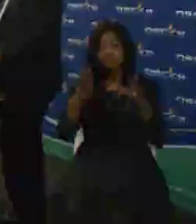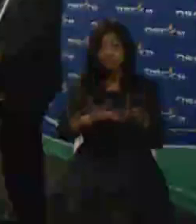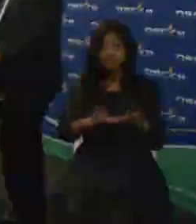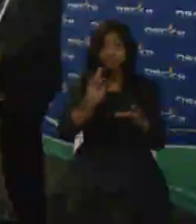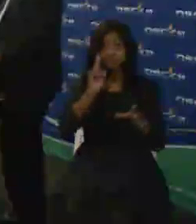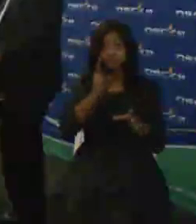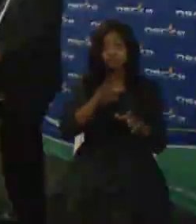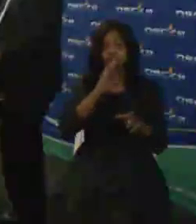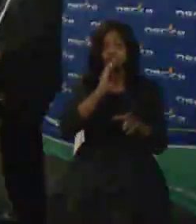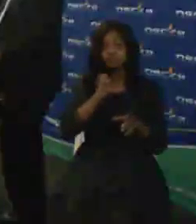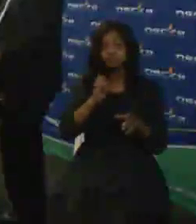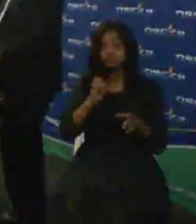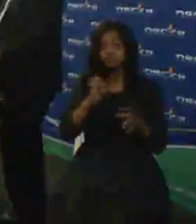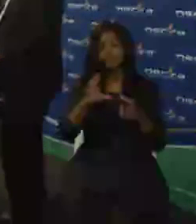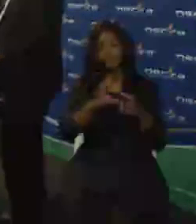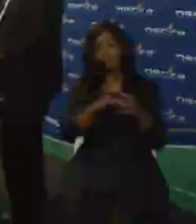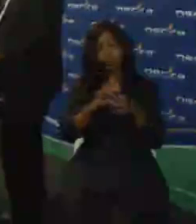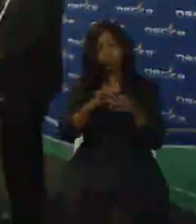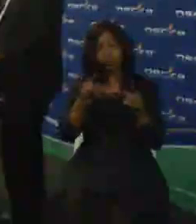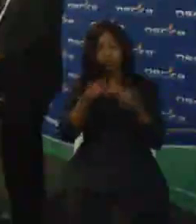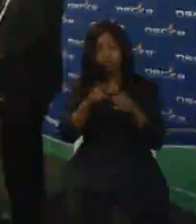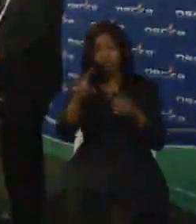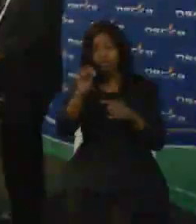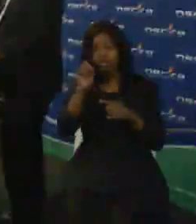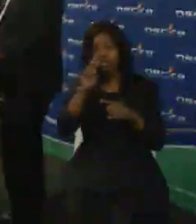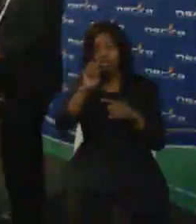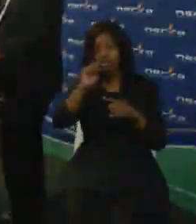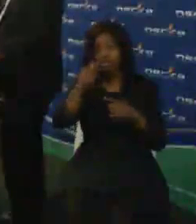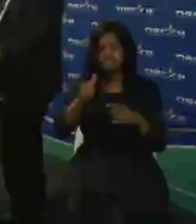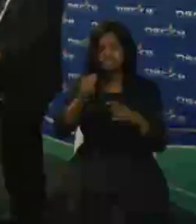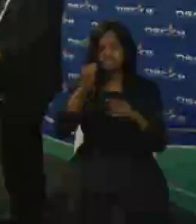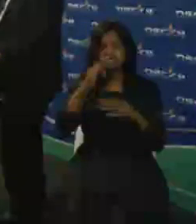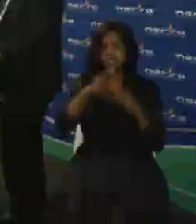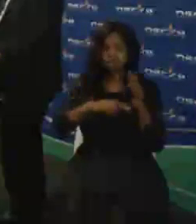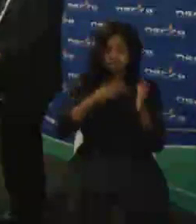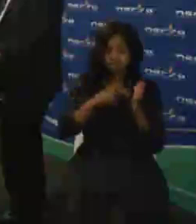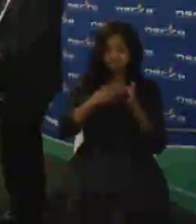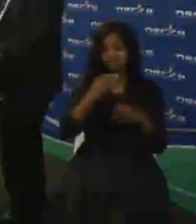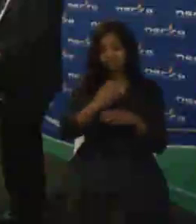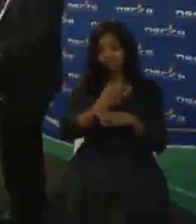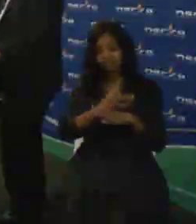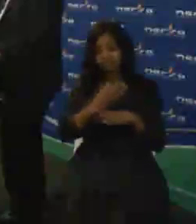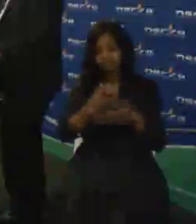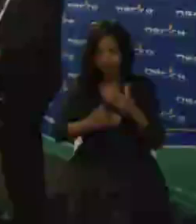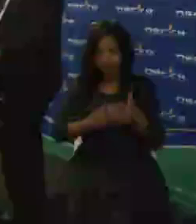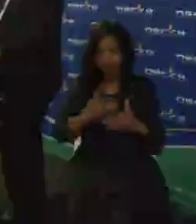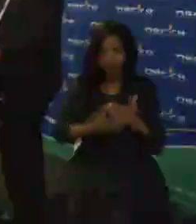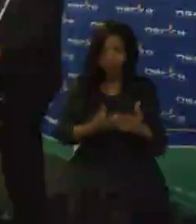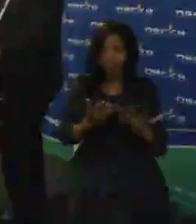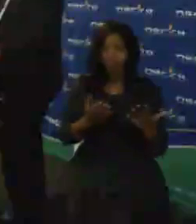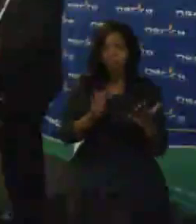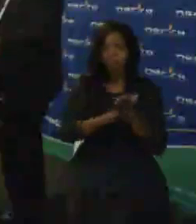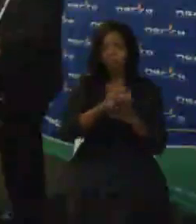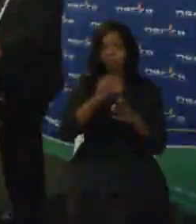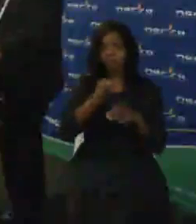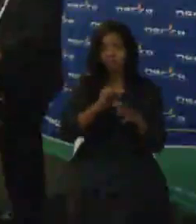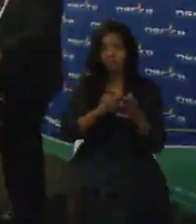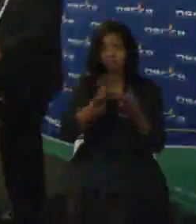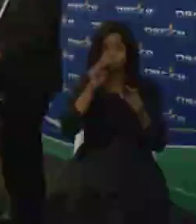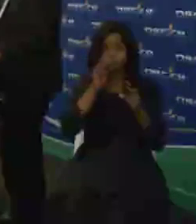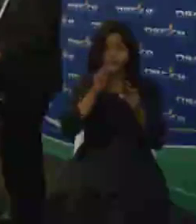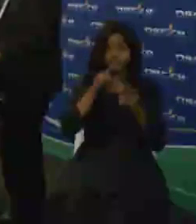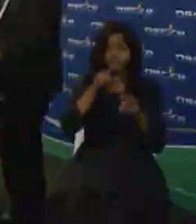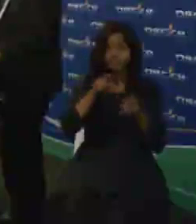should be incorporated through the necessary regulatory mechanisms. And just to see